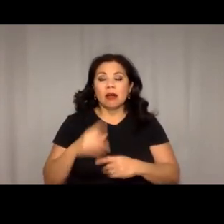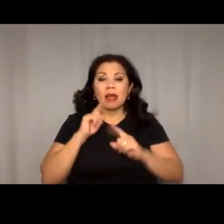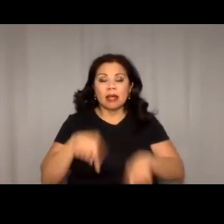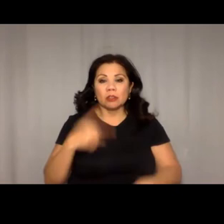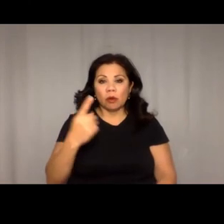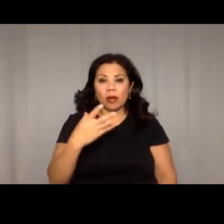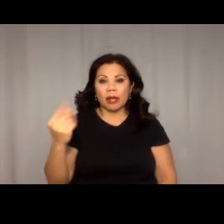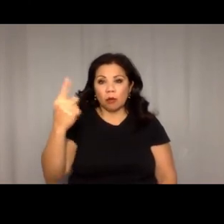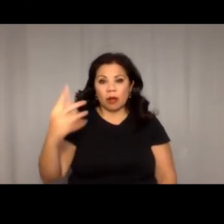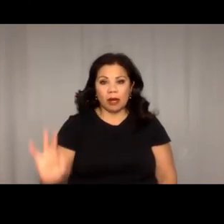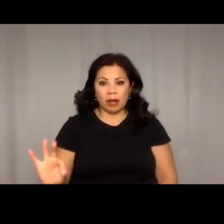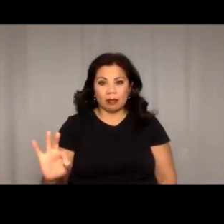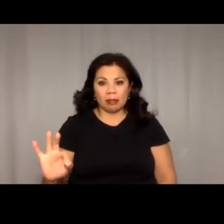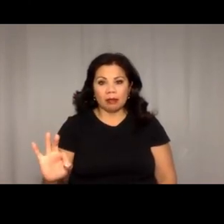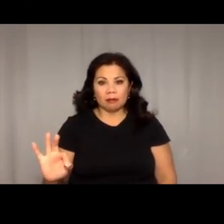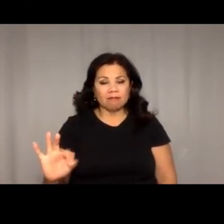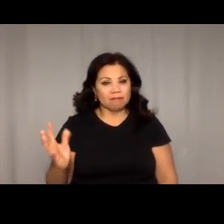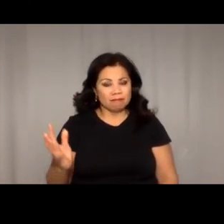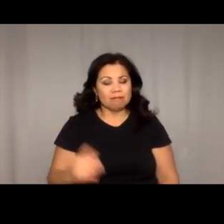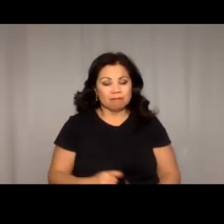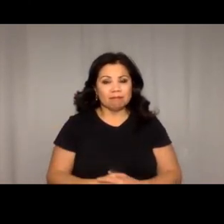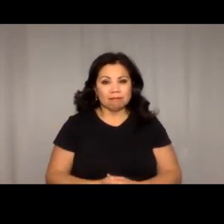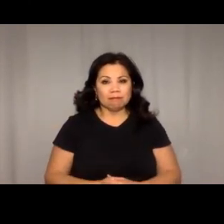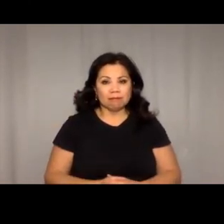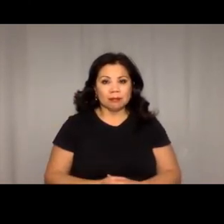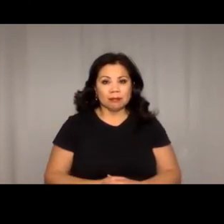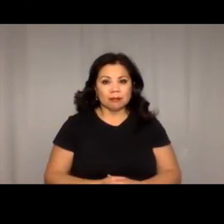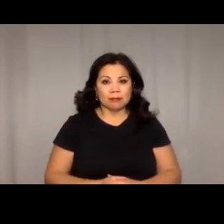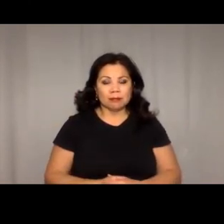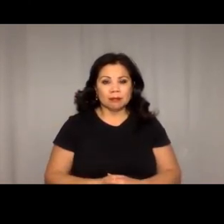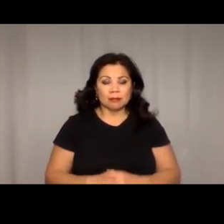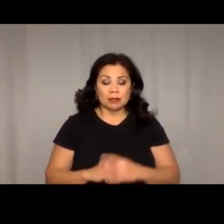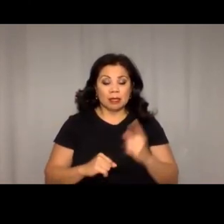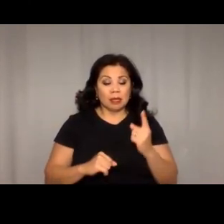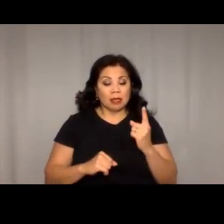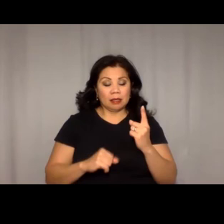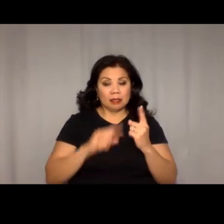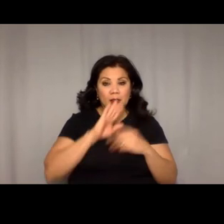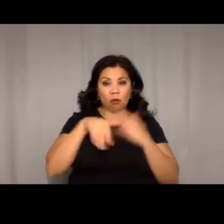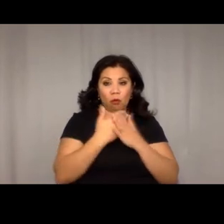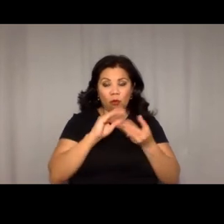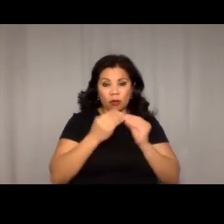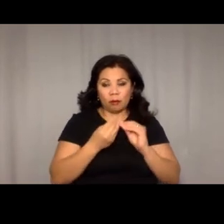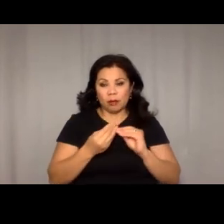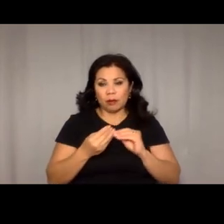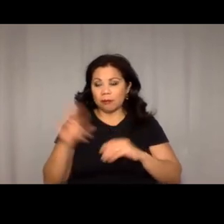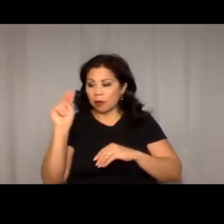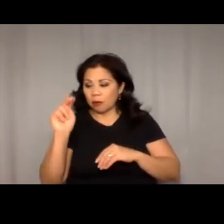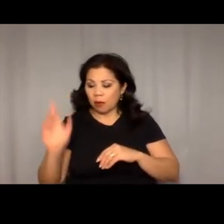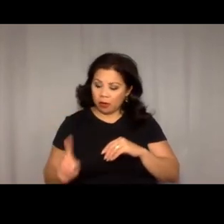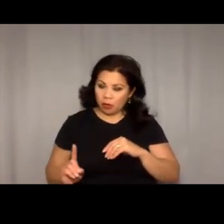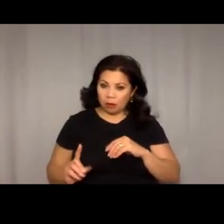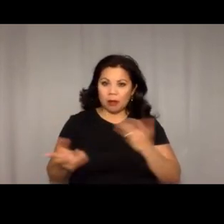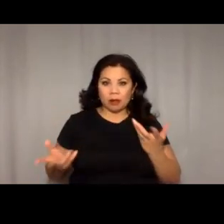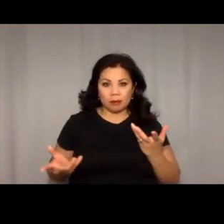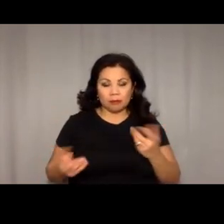and 1 ninth. There we go. This is my whole number, my numerator, and my denominator.